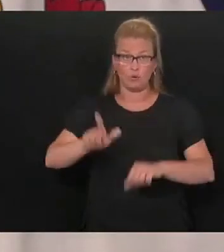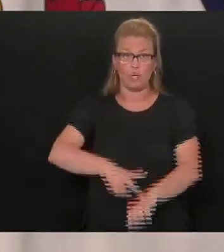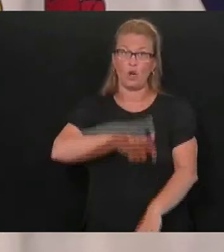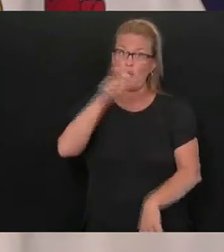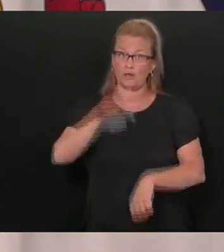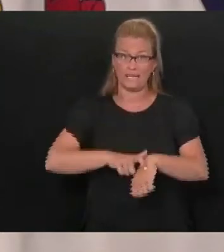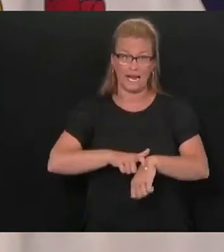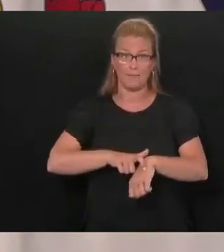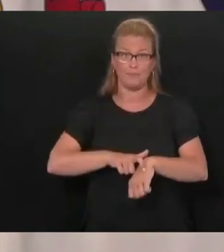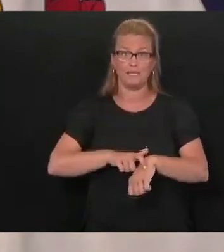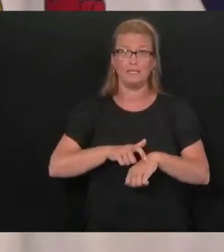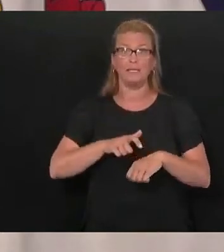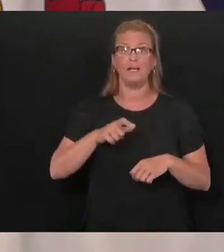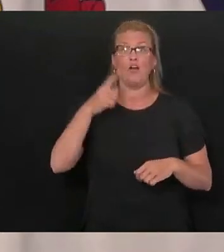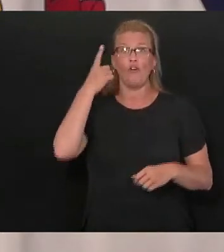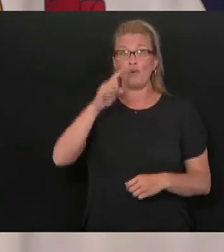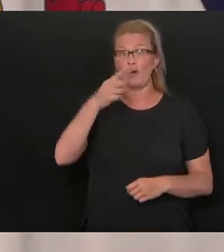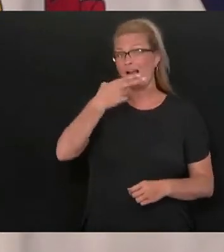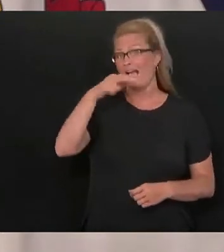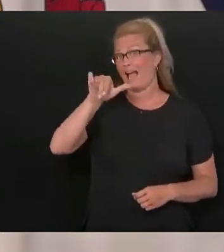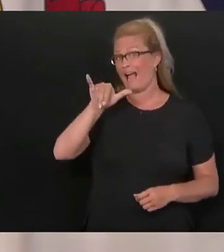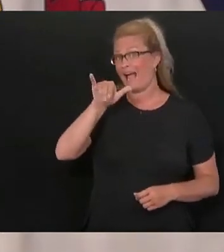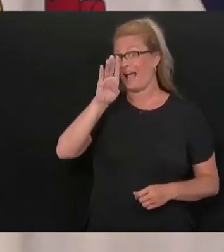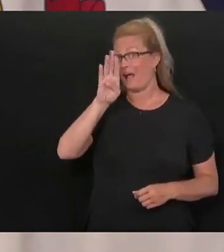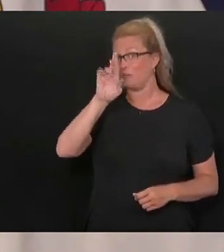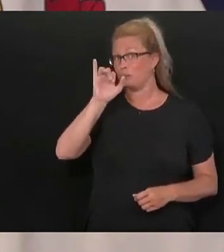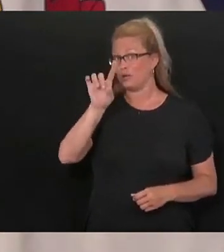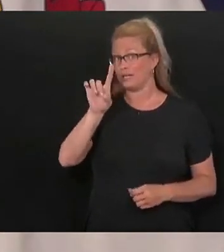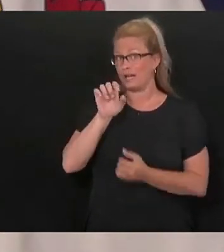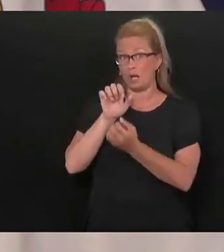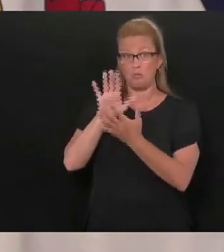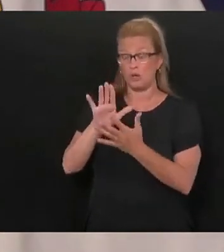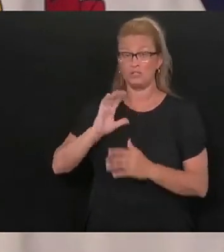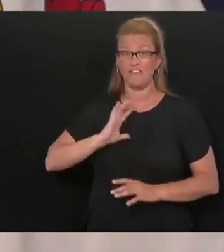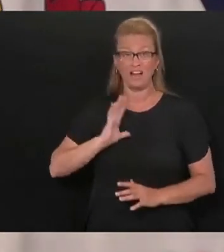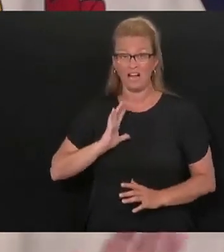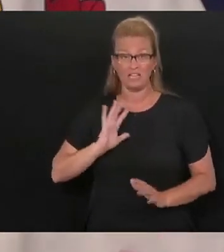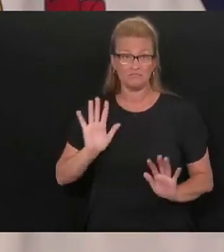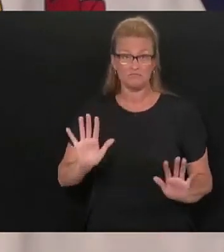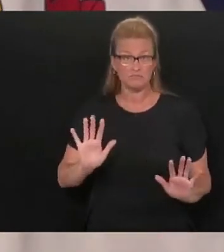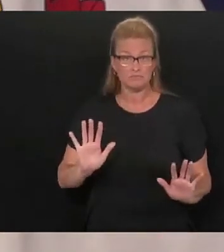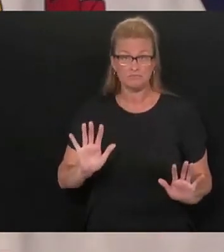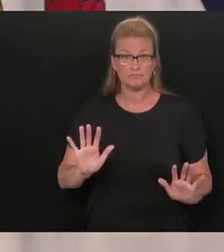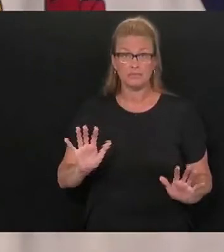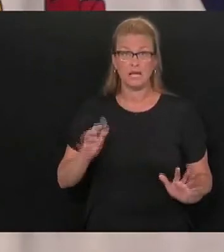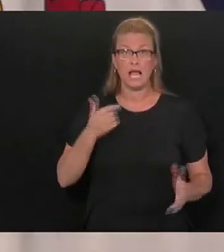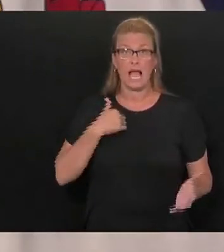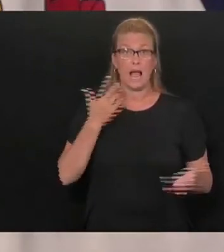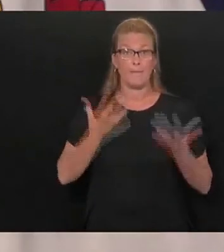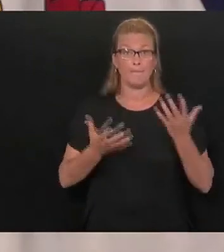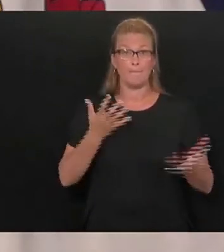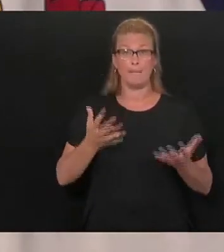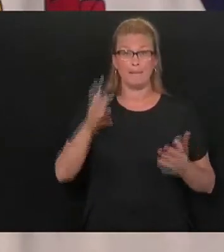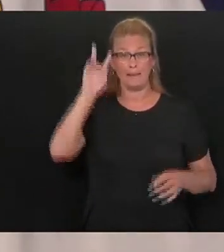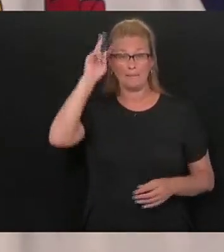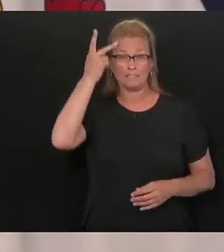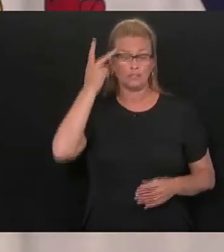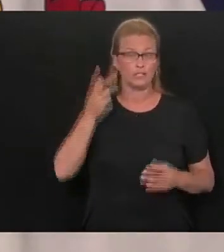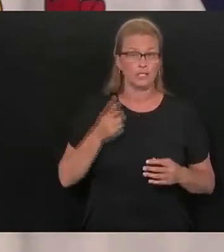from the standpoint of the hybrid approach, I think we're fine and dandy. I think we're good there too. I may have misread that,